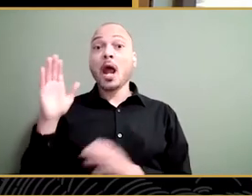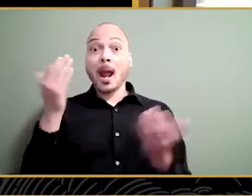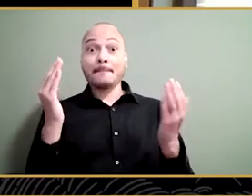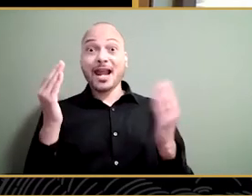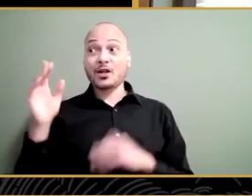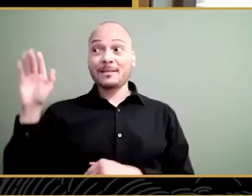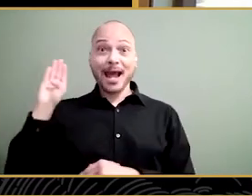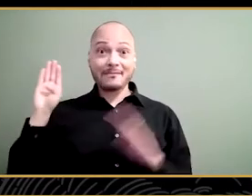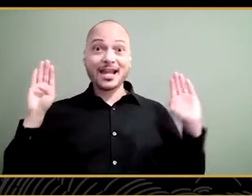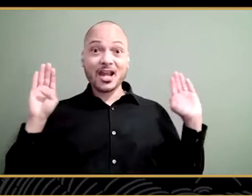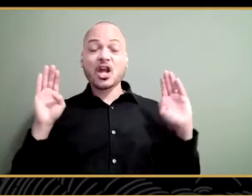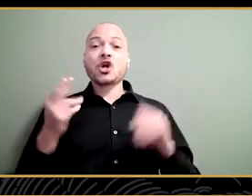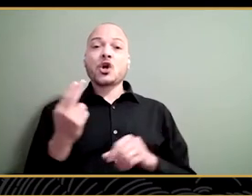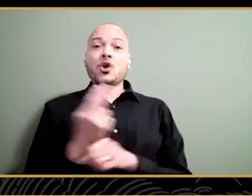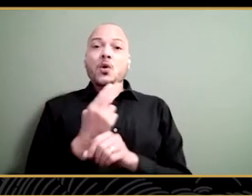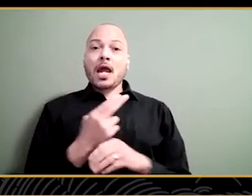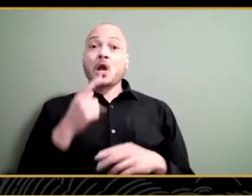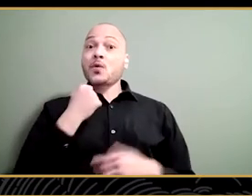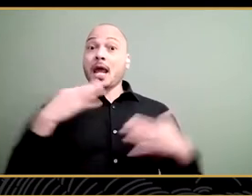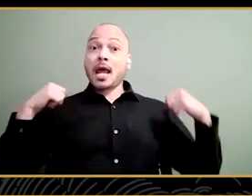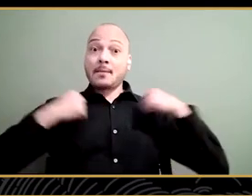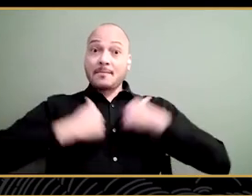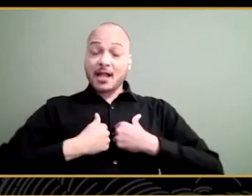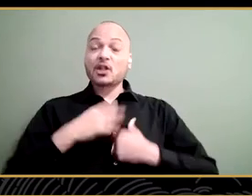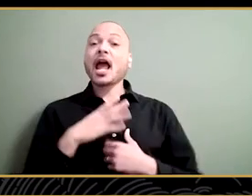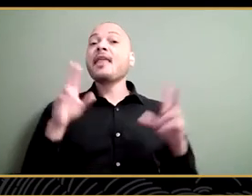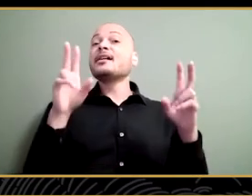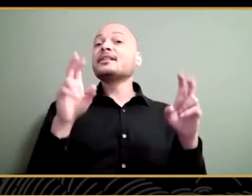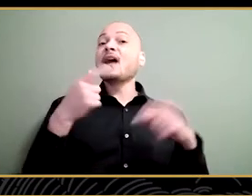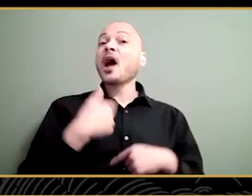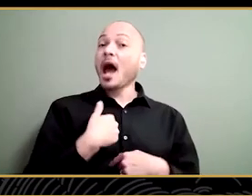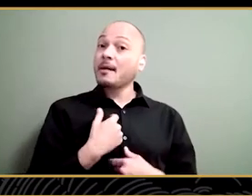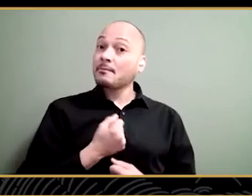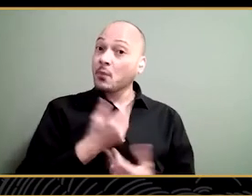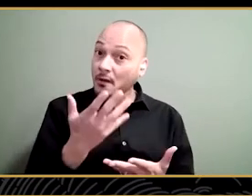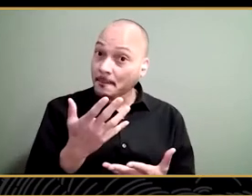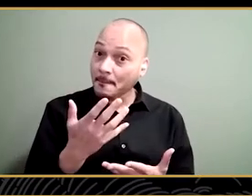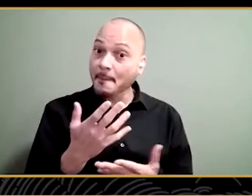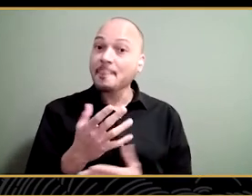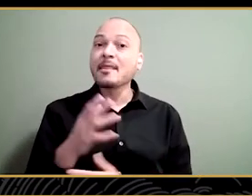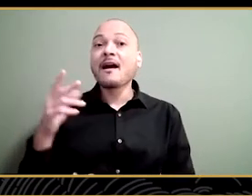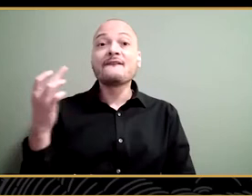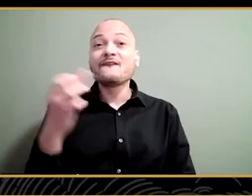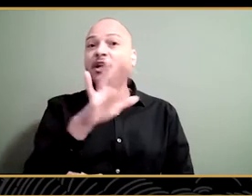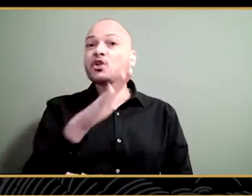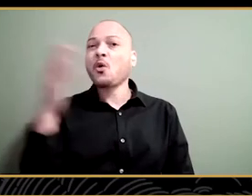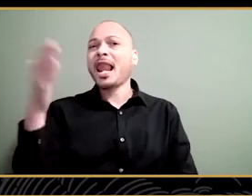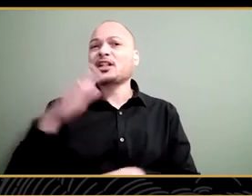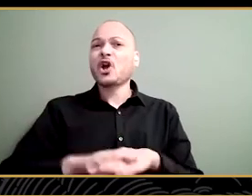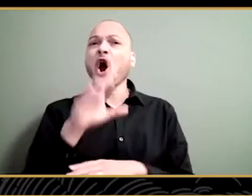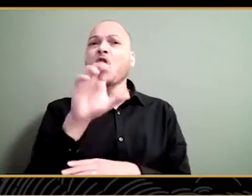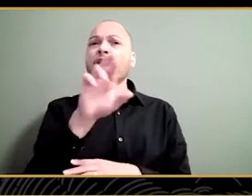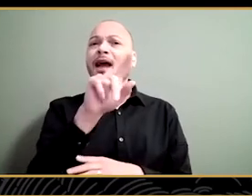wearing a red blazer. And the title of the poem I'm going to be reading is Fuck Your Lecture on Craft. My people